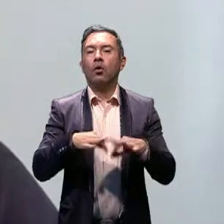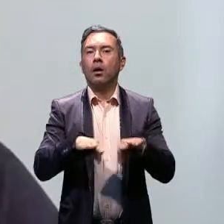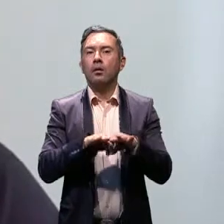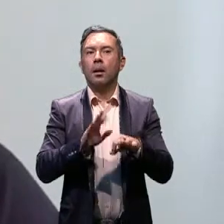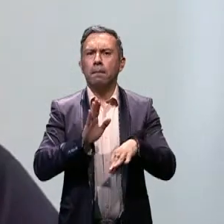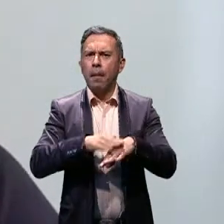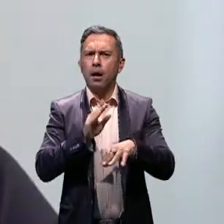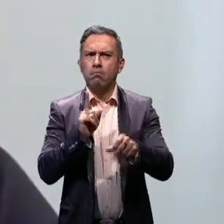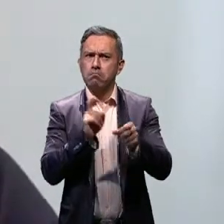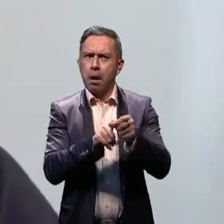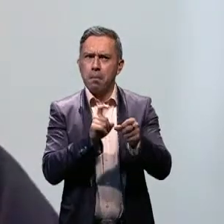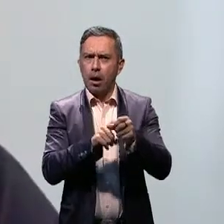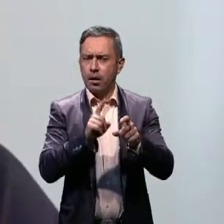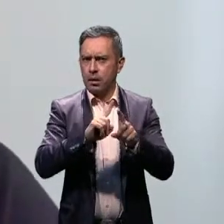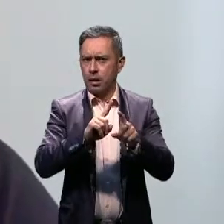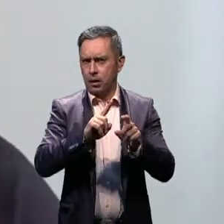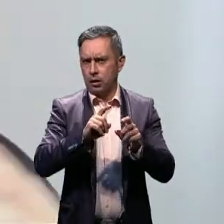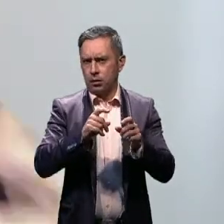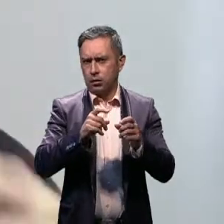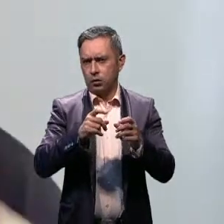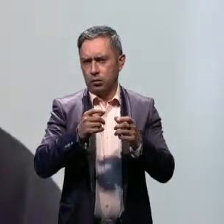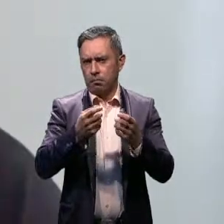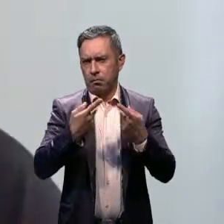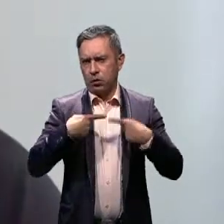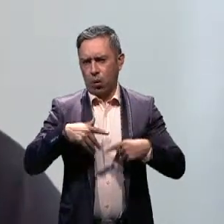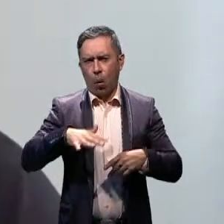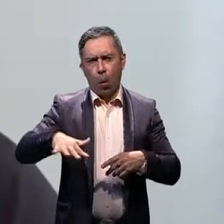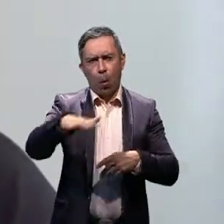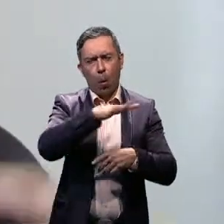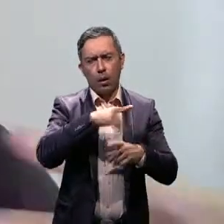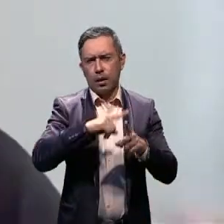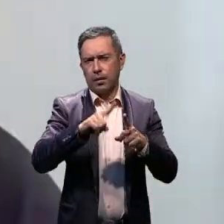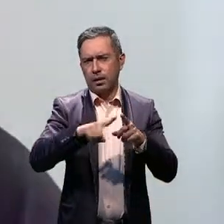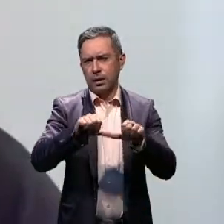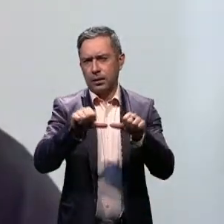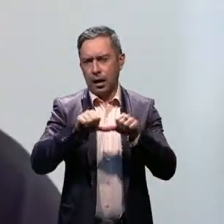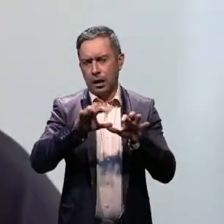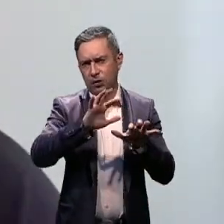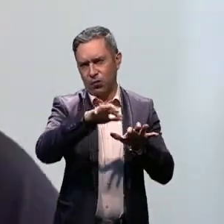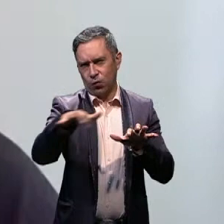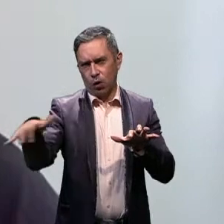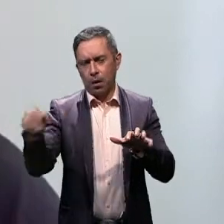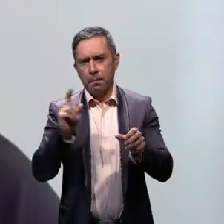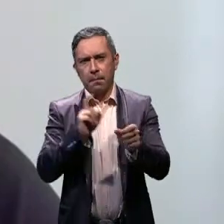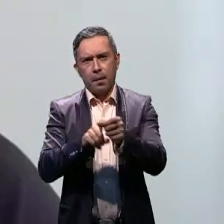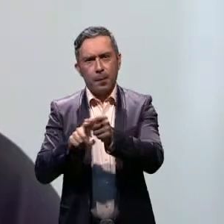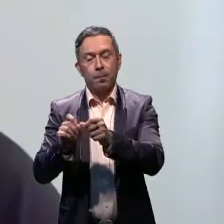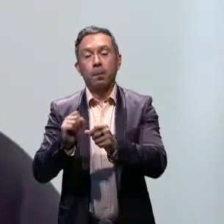have a more robust participation of all areas of the society. So that is the line of thought,